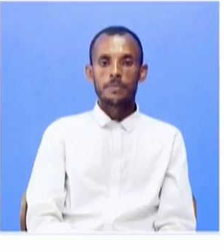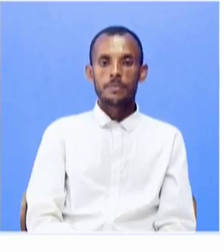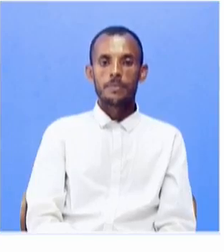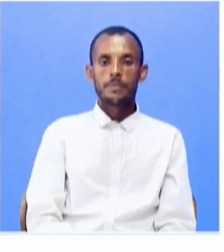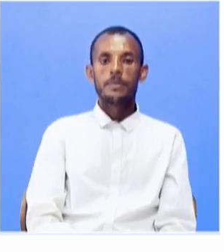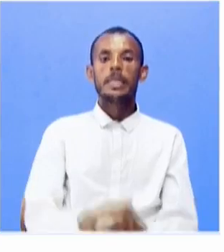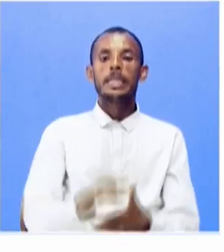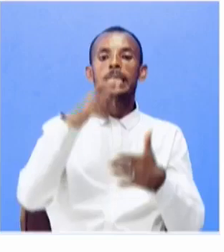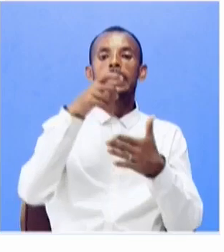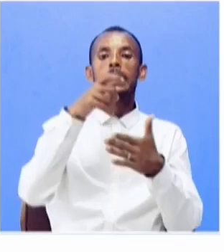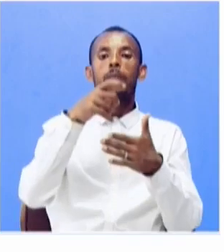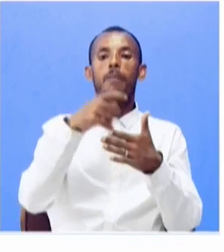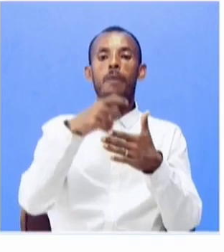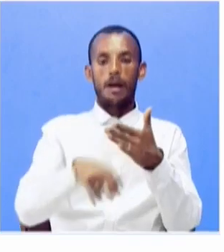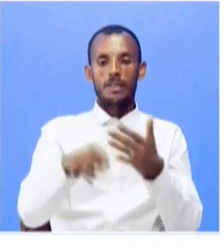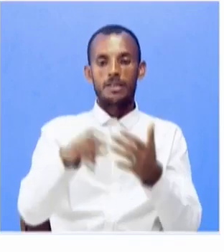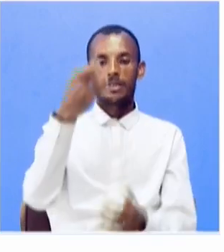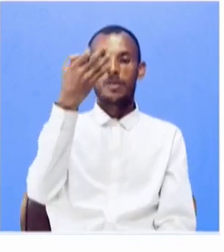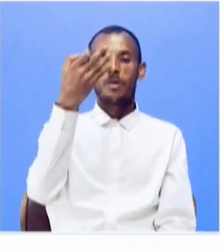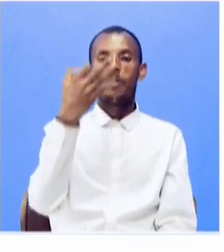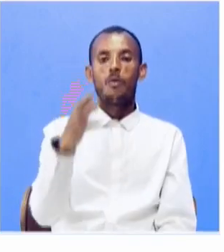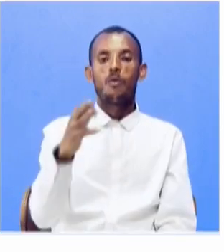The price of